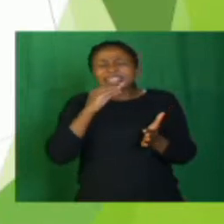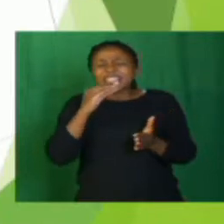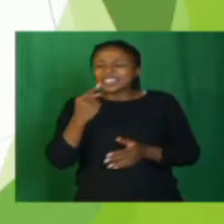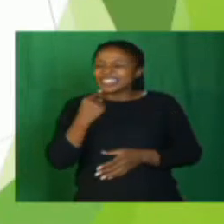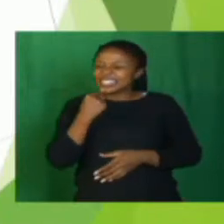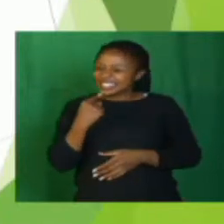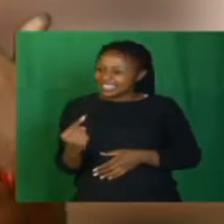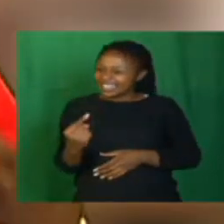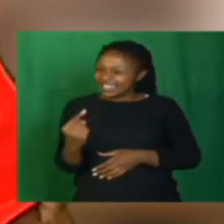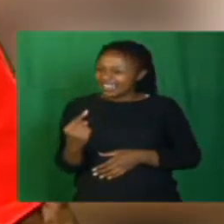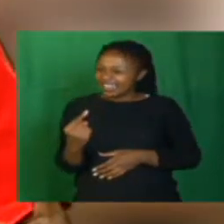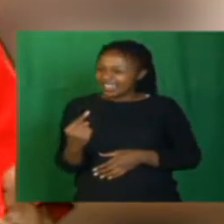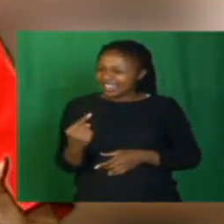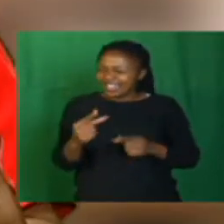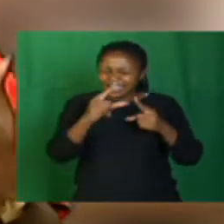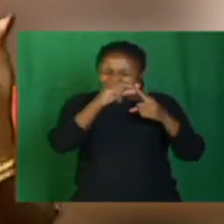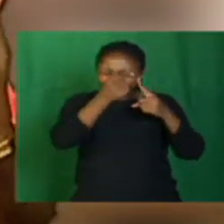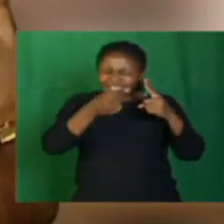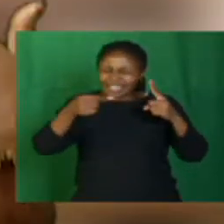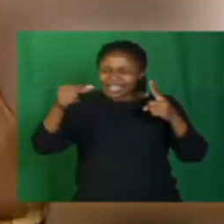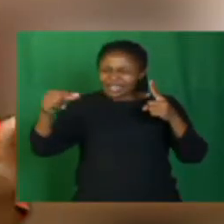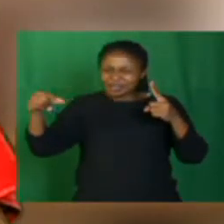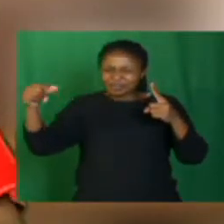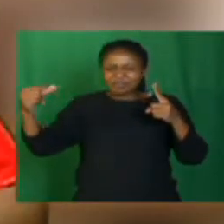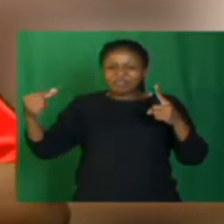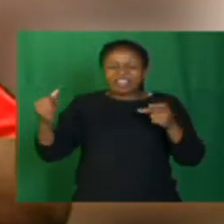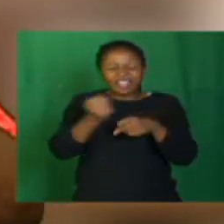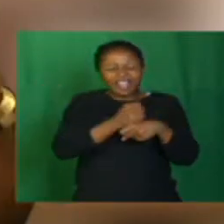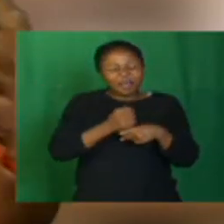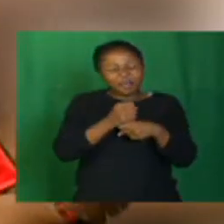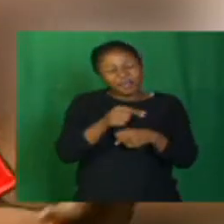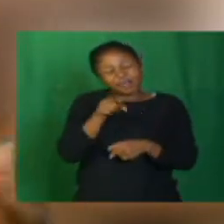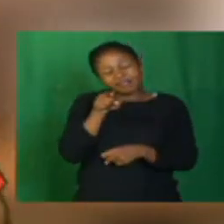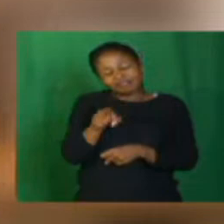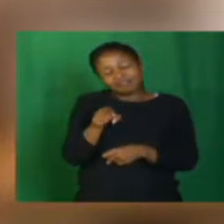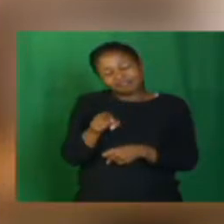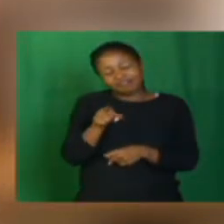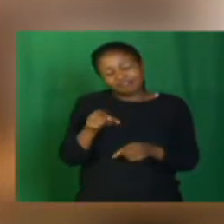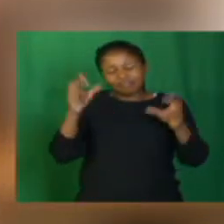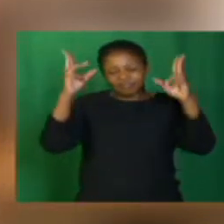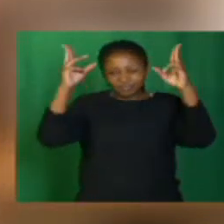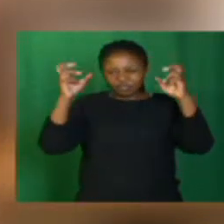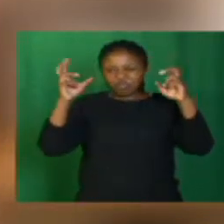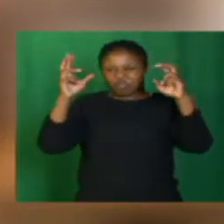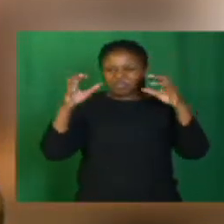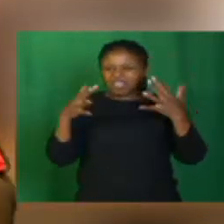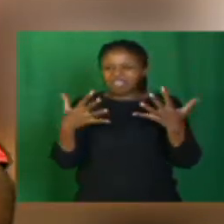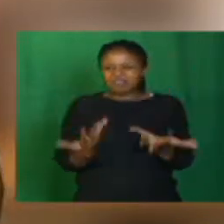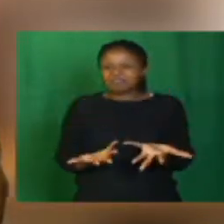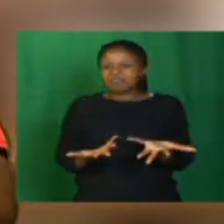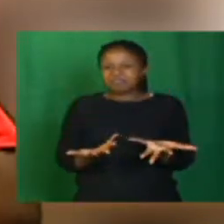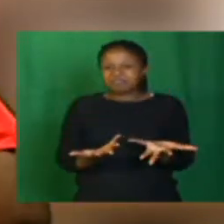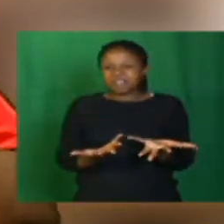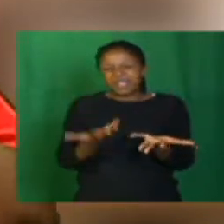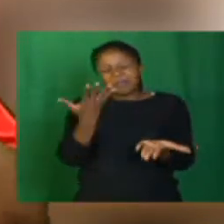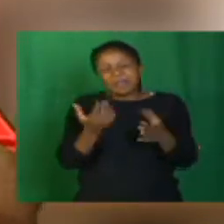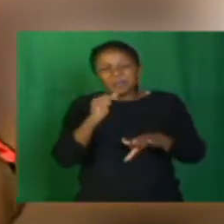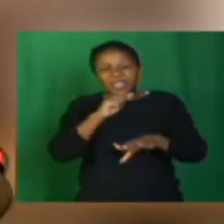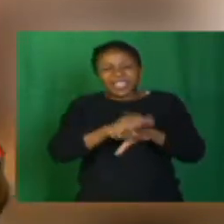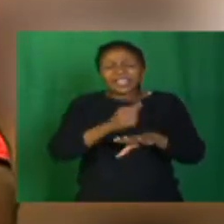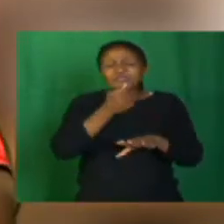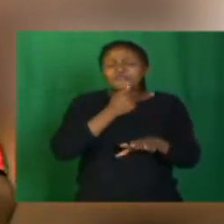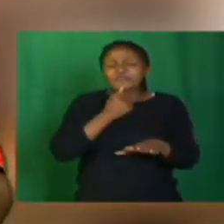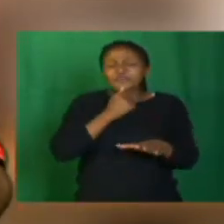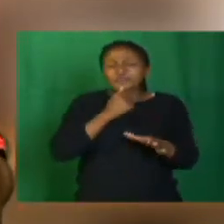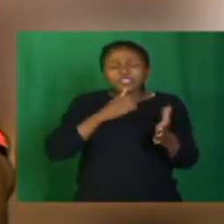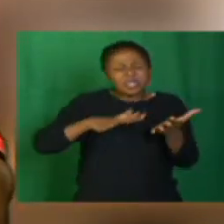After giving the general statement, it could either be background information about the topic or